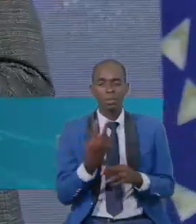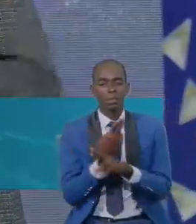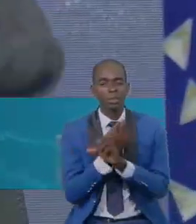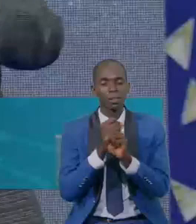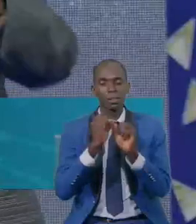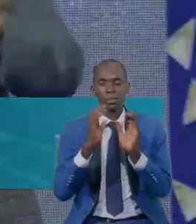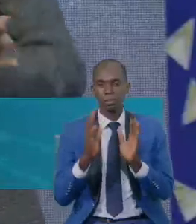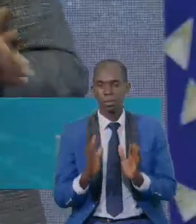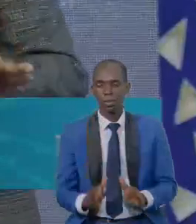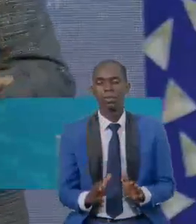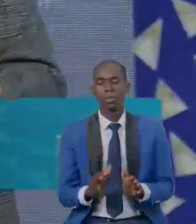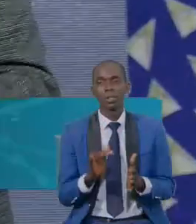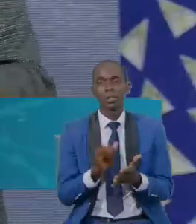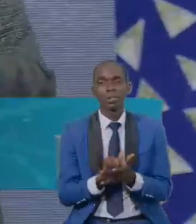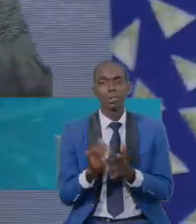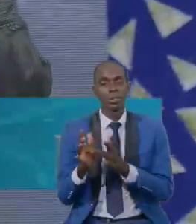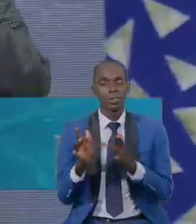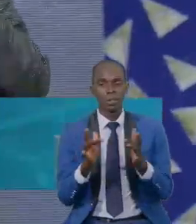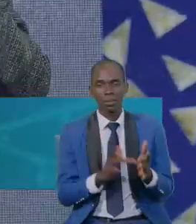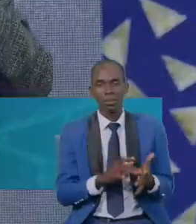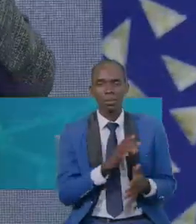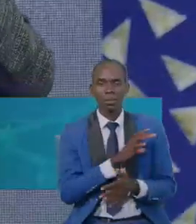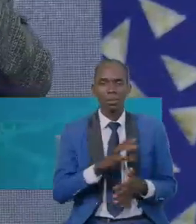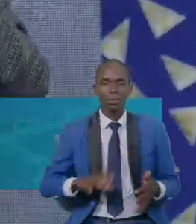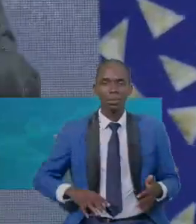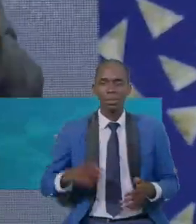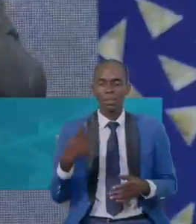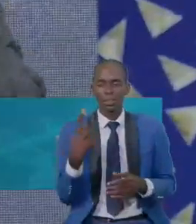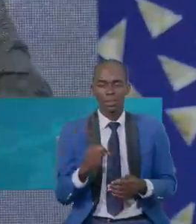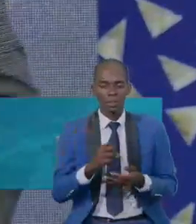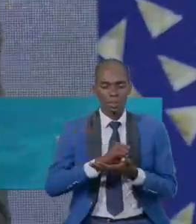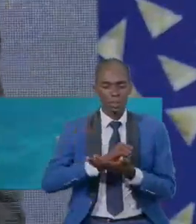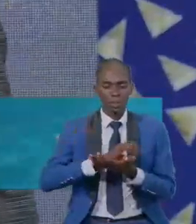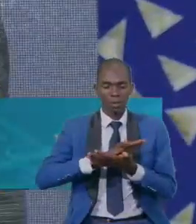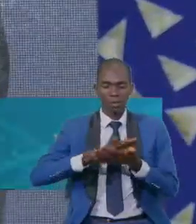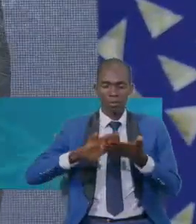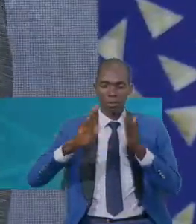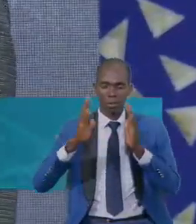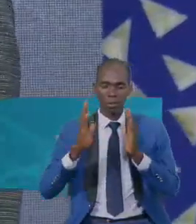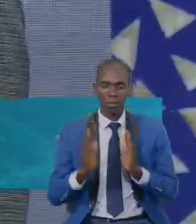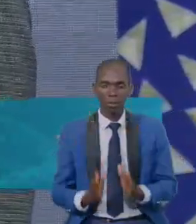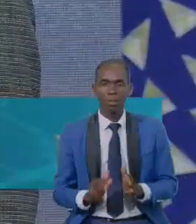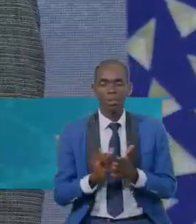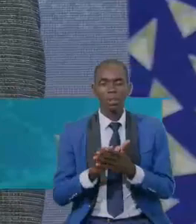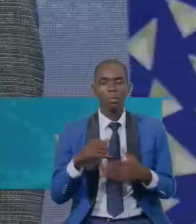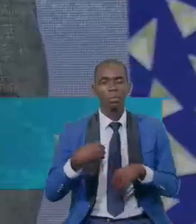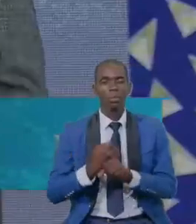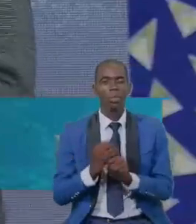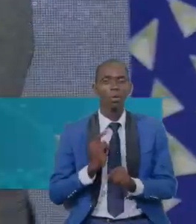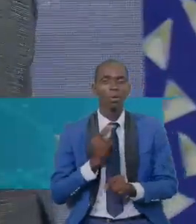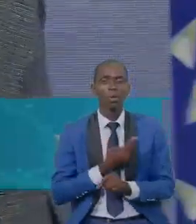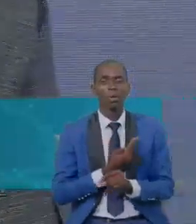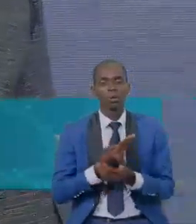Redeemer, that Jesus Christ the Sanctifier that makes us holy,